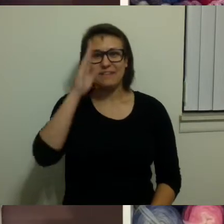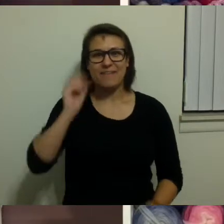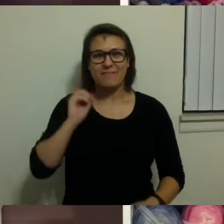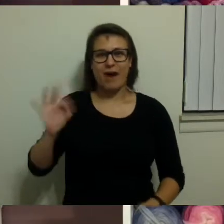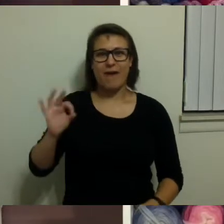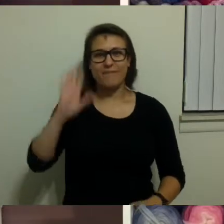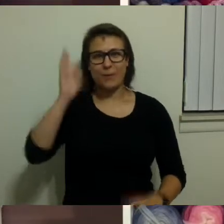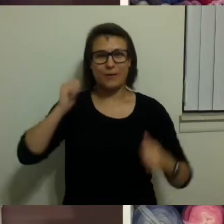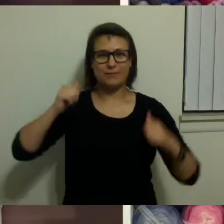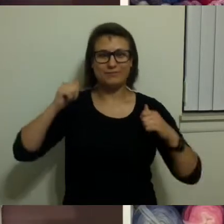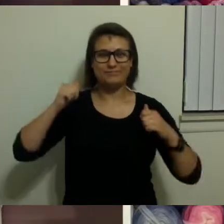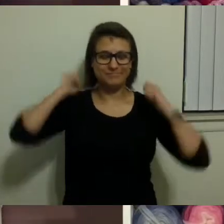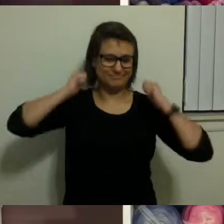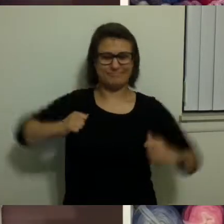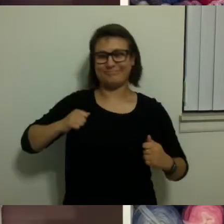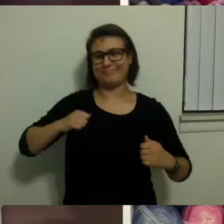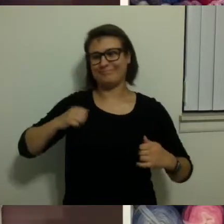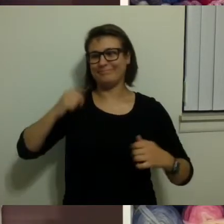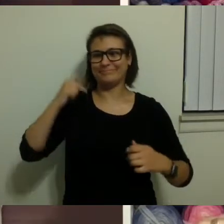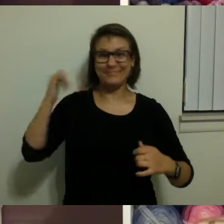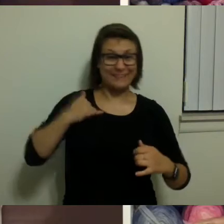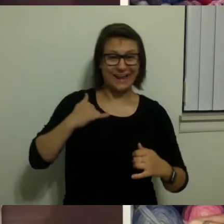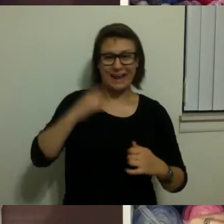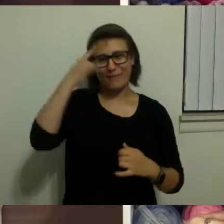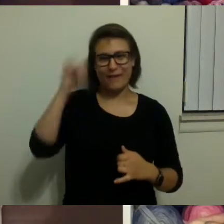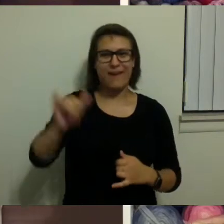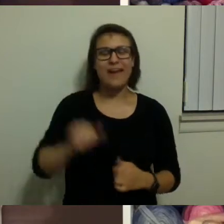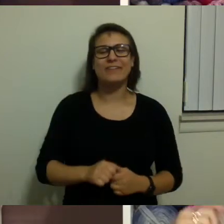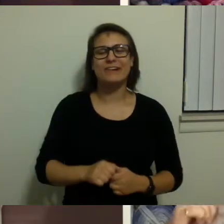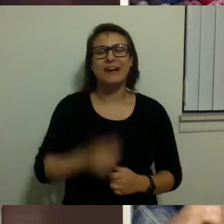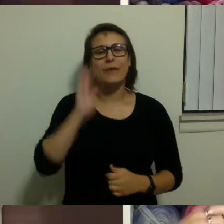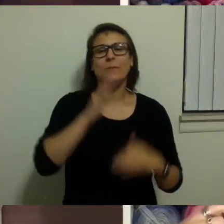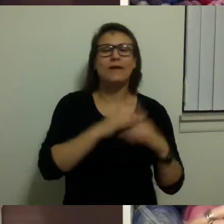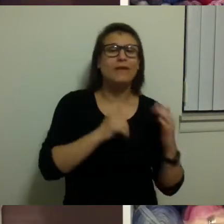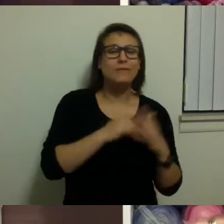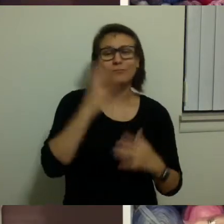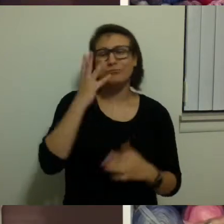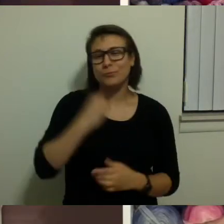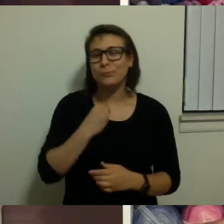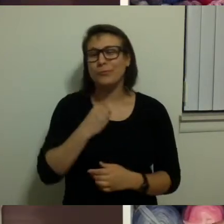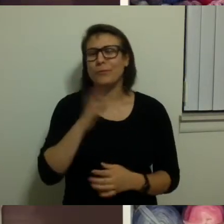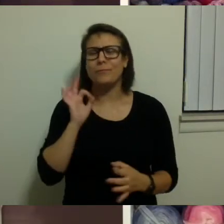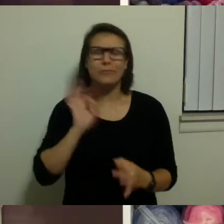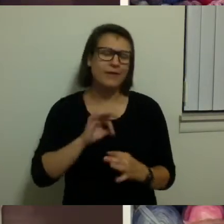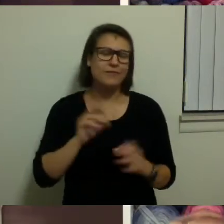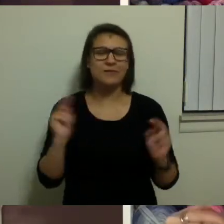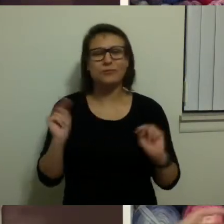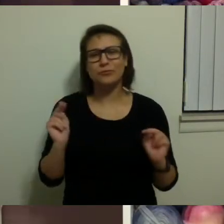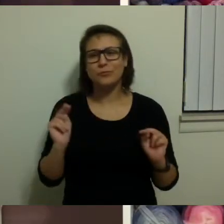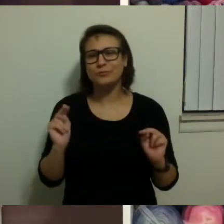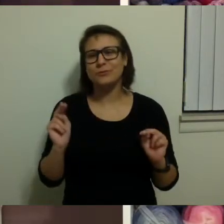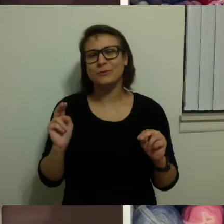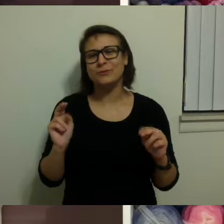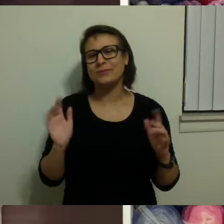sweater off once it's finished. It's going to be so comfy and beautiful. It's the most perfect neutral, just